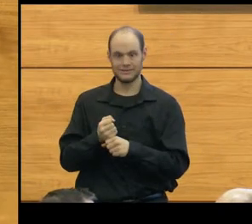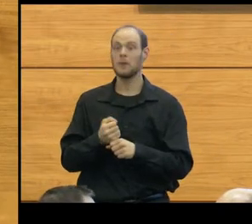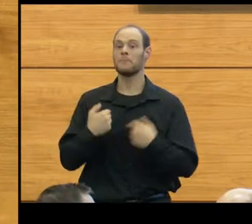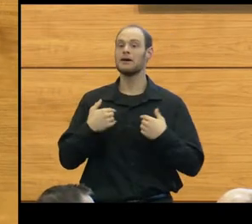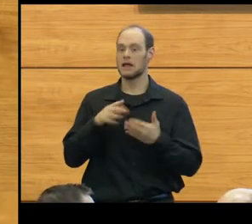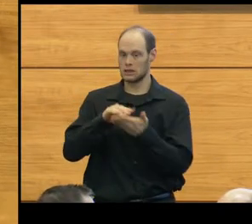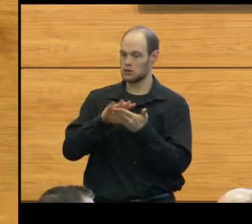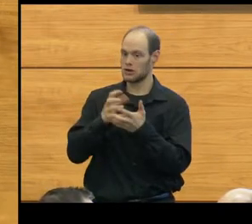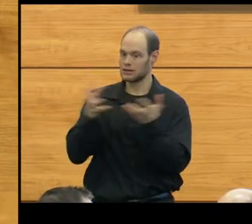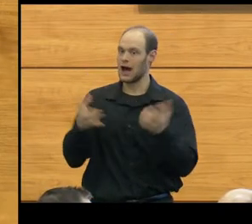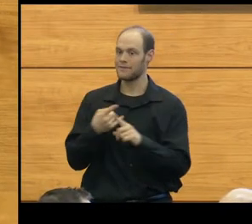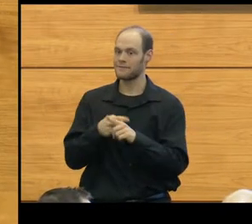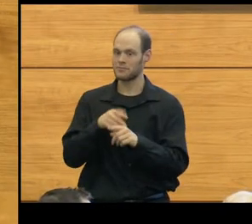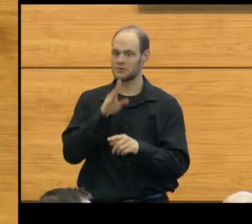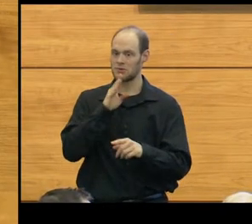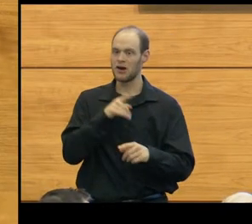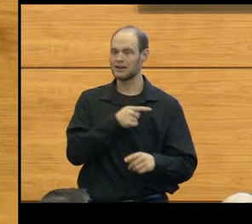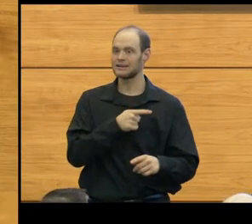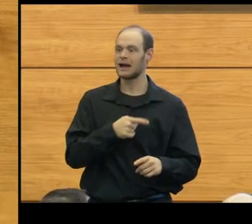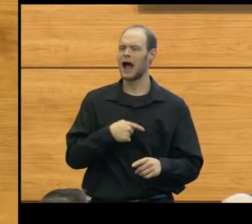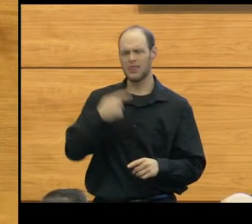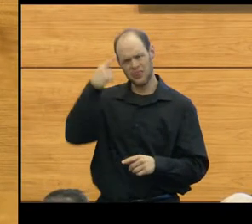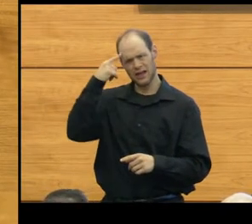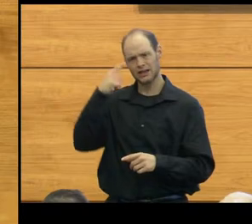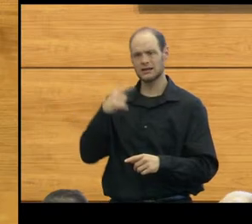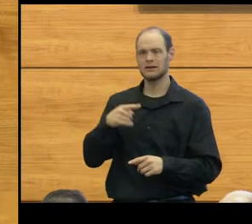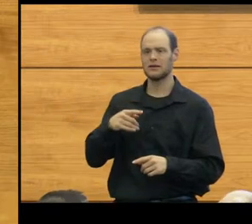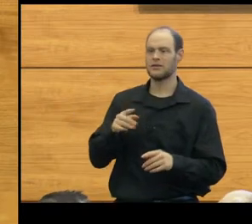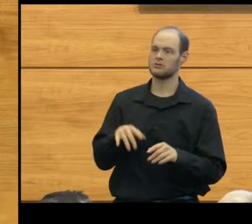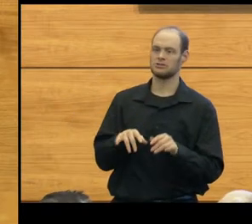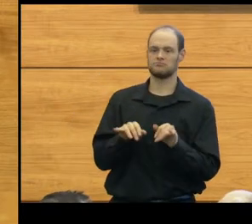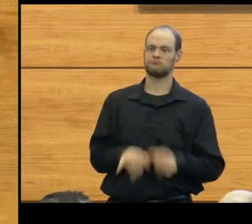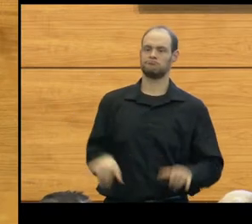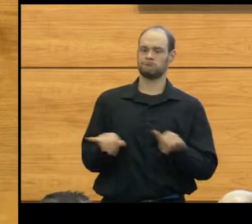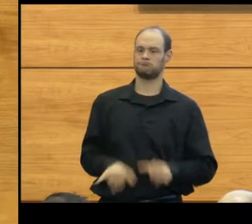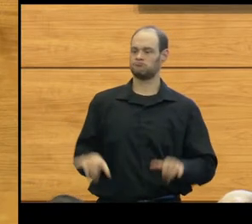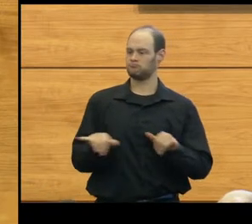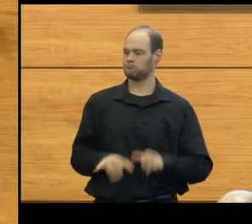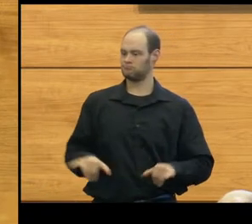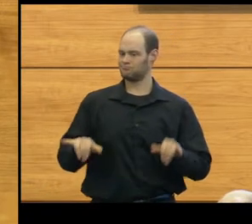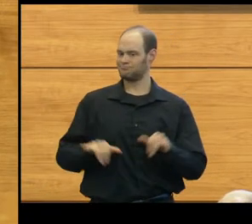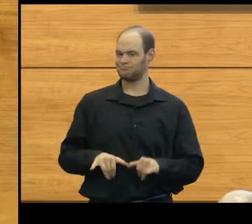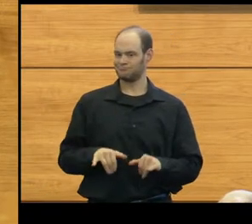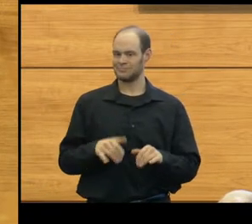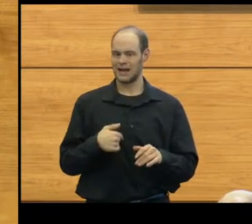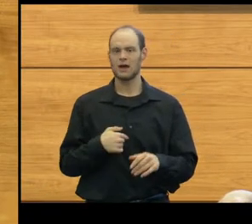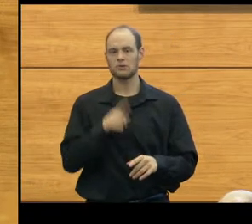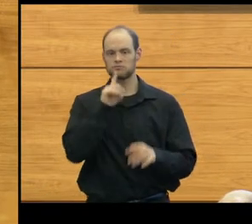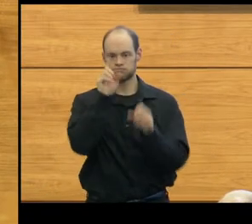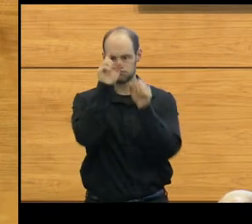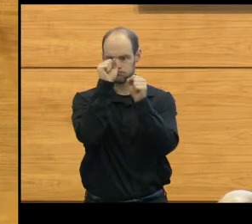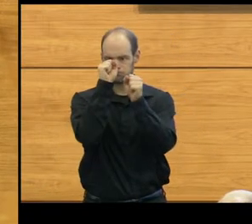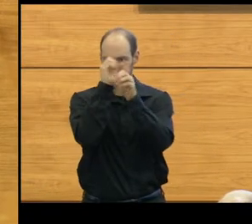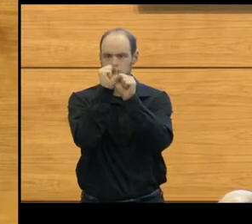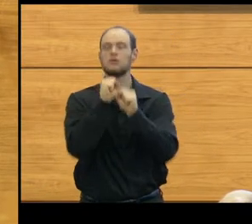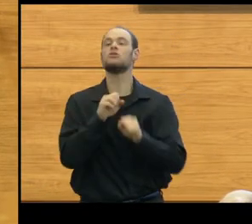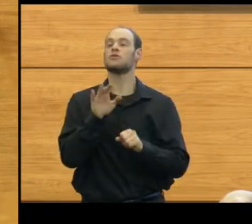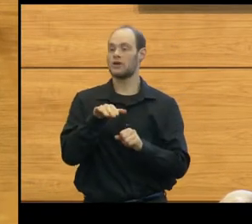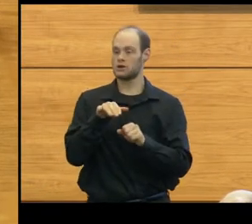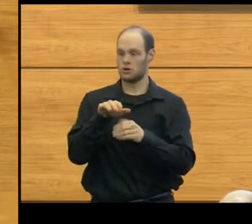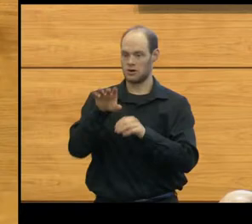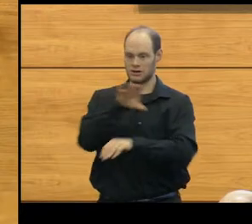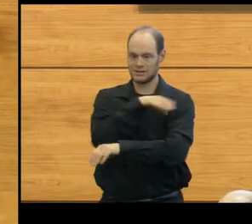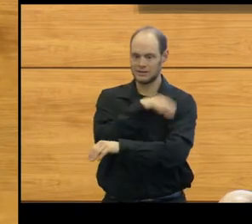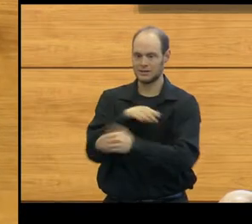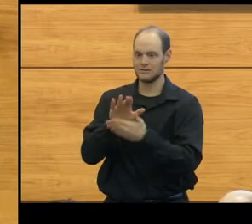talk. I guess I always think of them as being static objects, and I was quite amazed in your clinical videos how